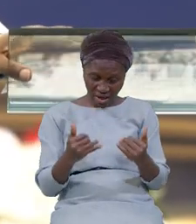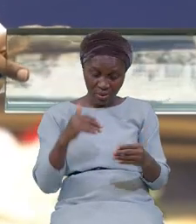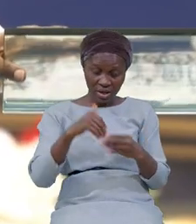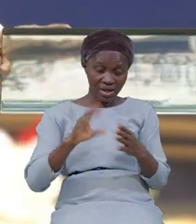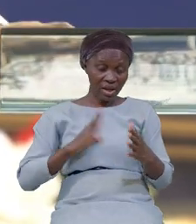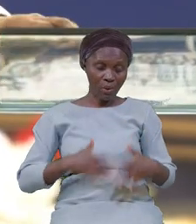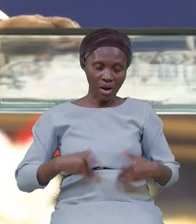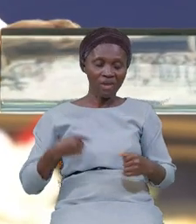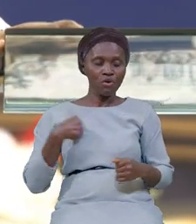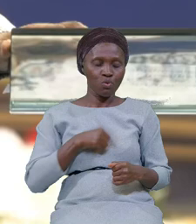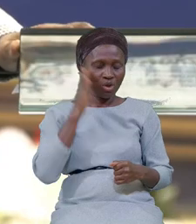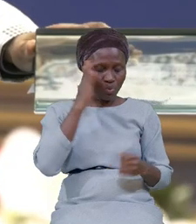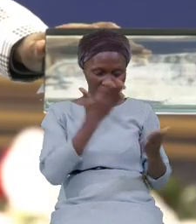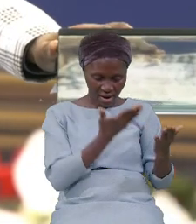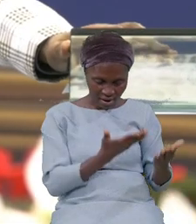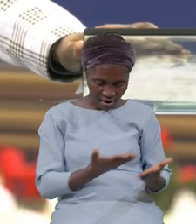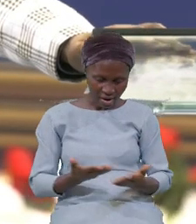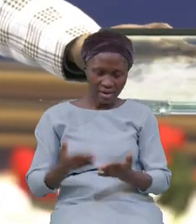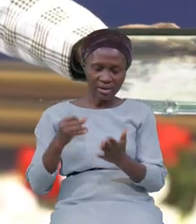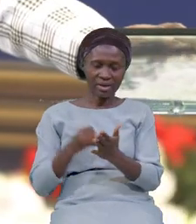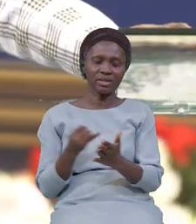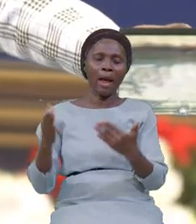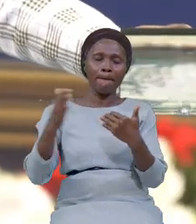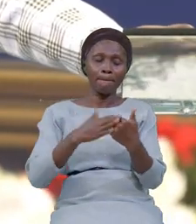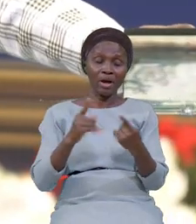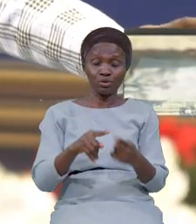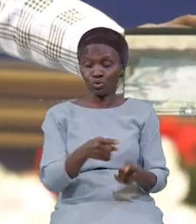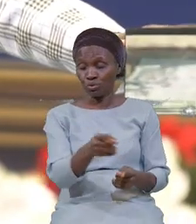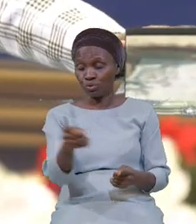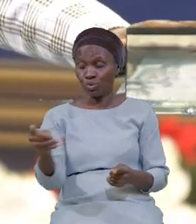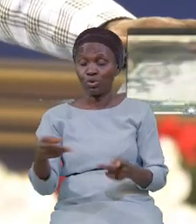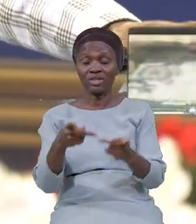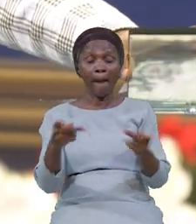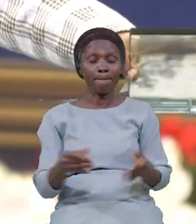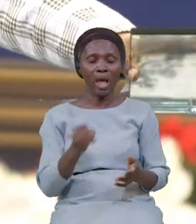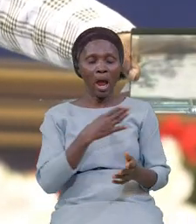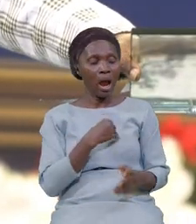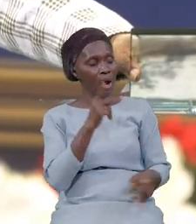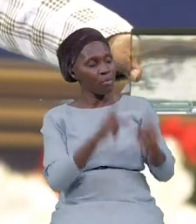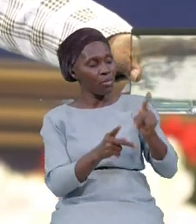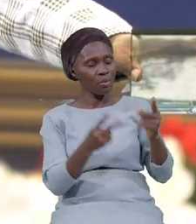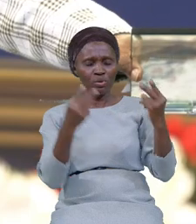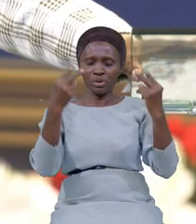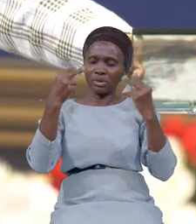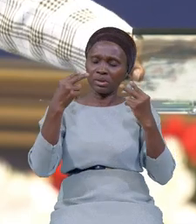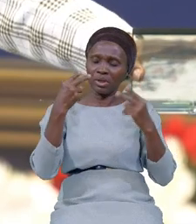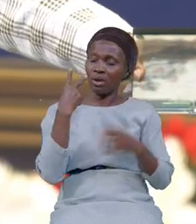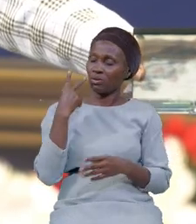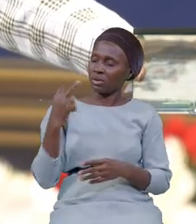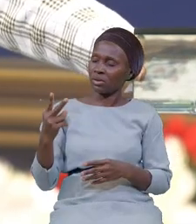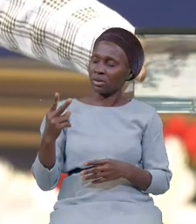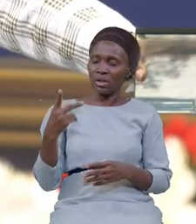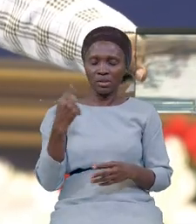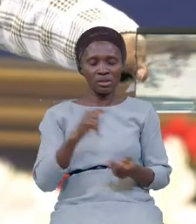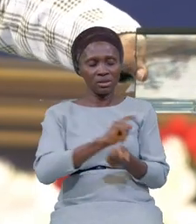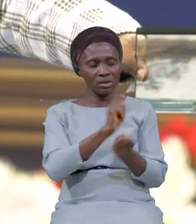carry the change back to those places, and people will see the change, and